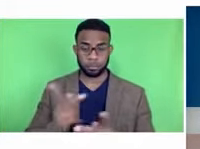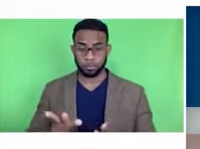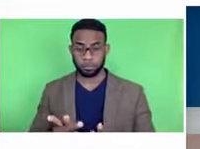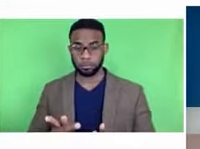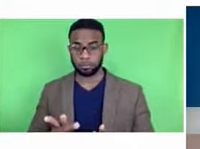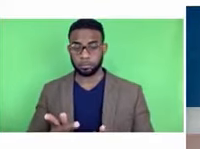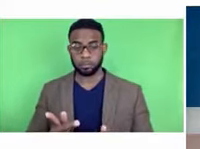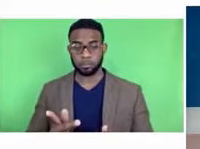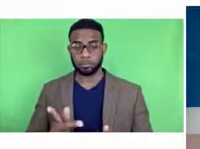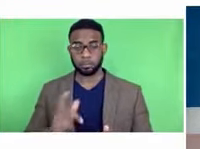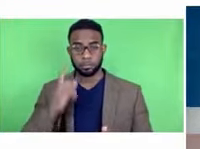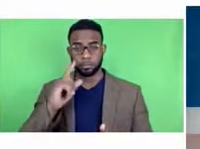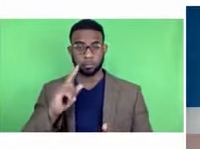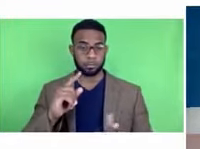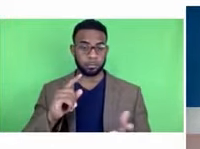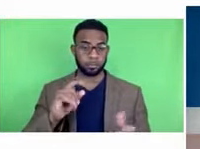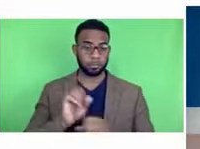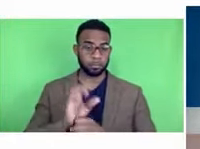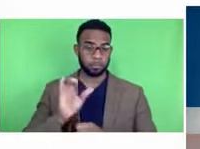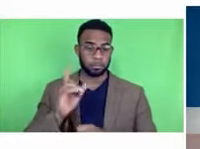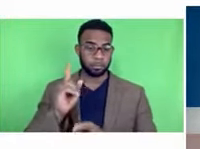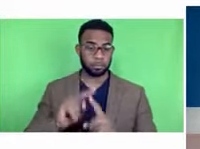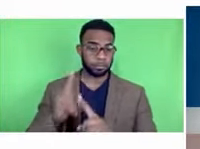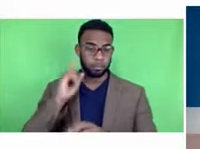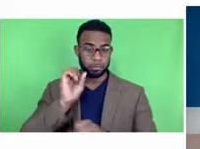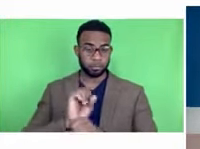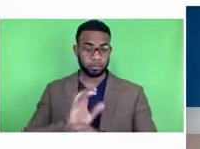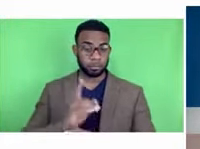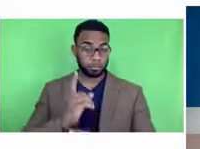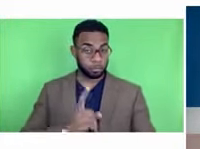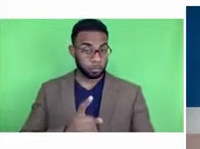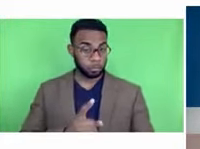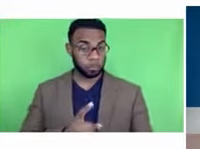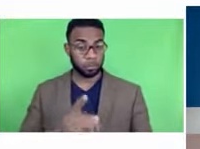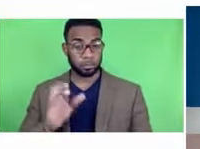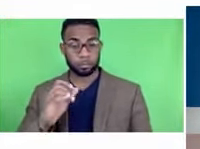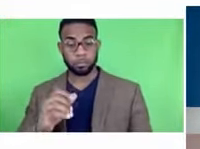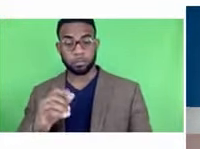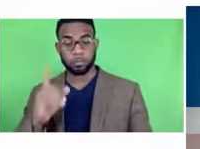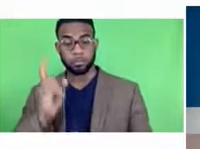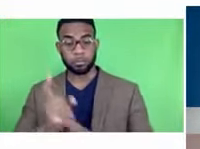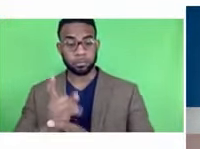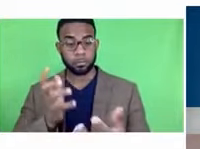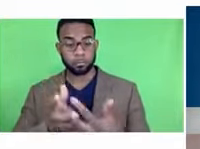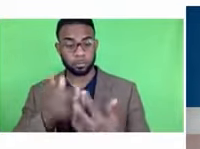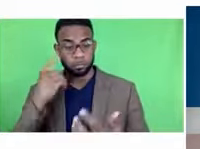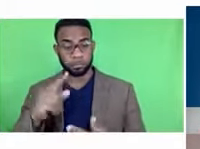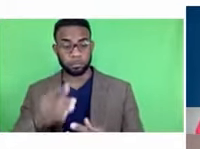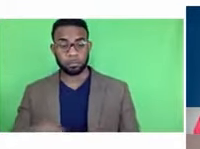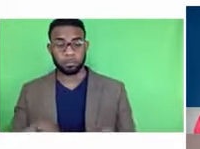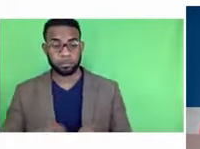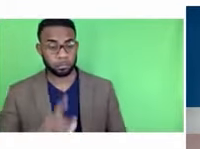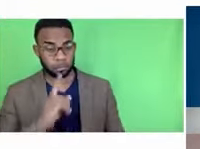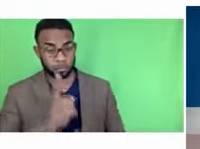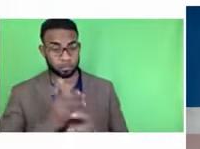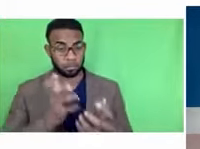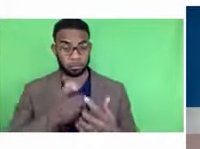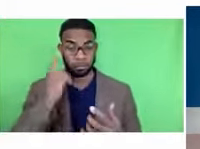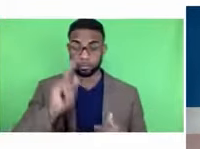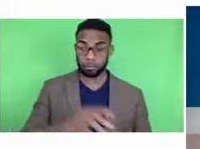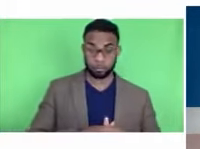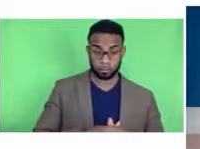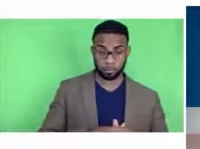go just for the job seeker, but also for the employer, right? They're looking for the right match for them. But more importantly, is it the right match for you?